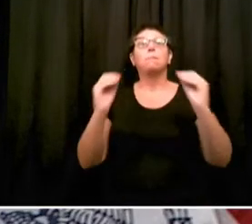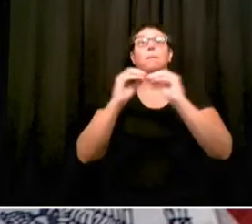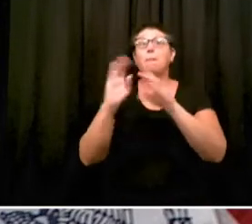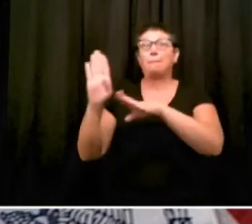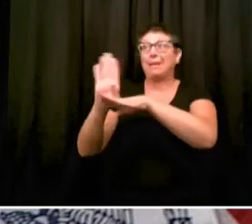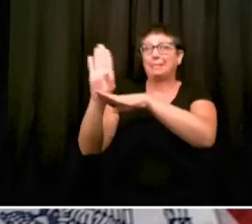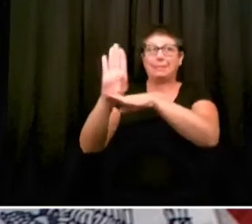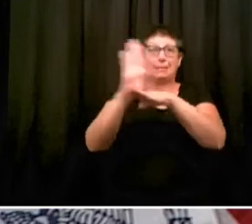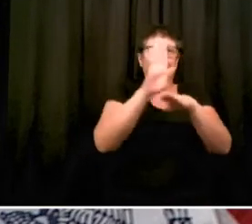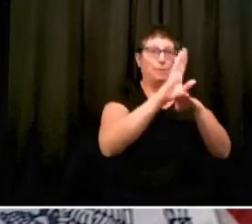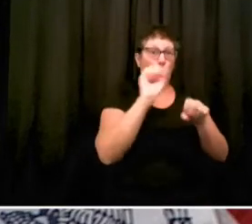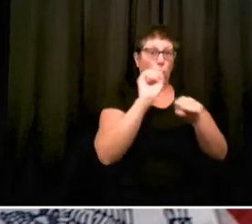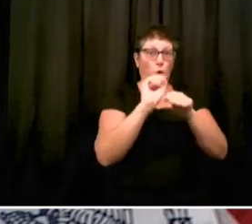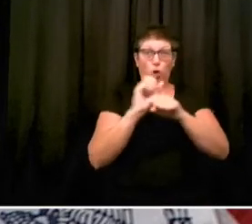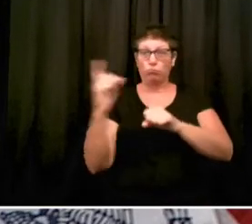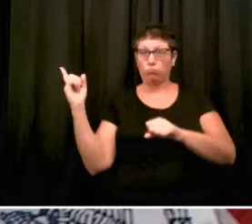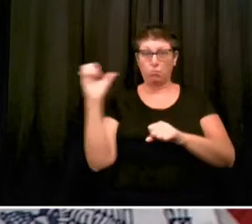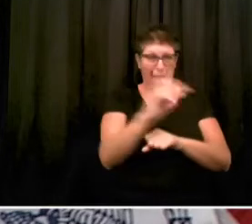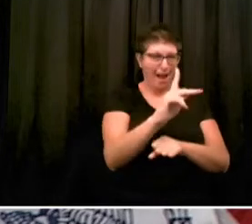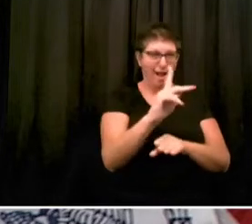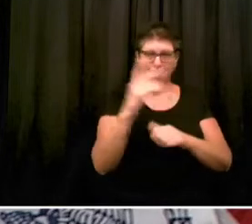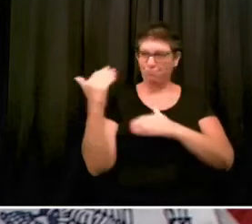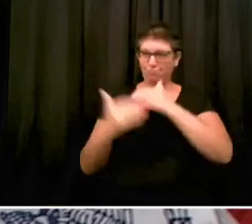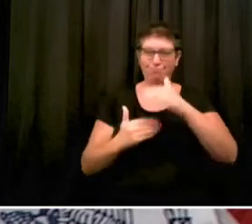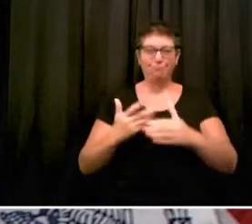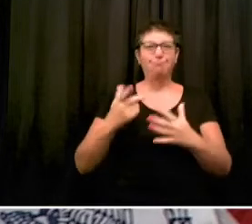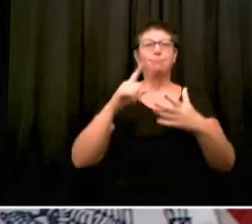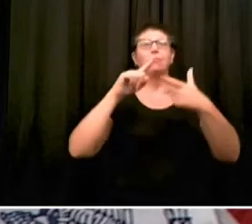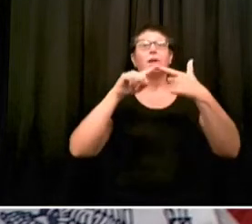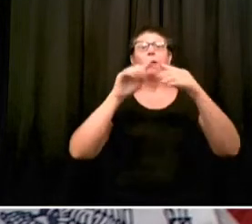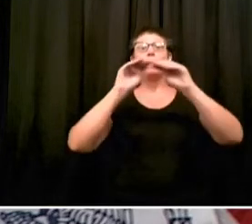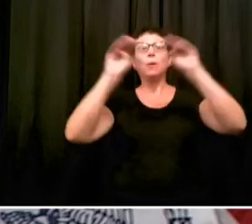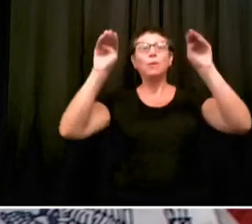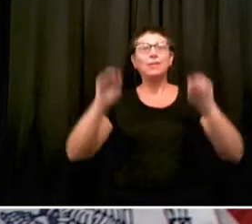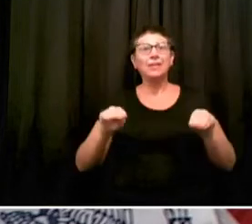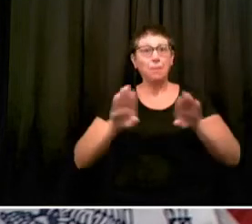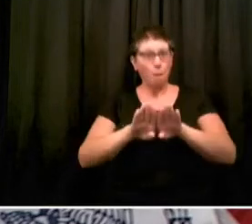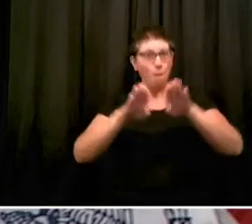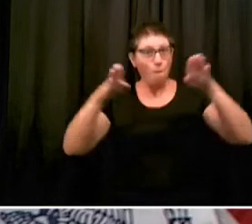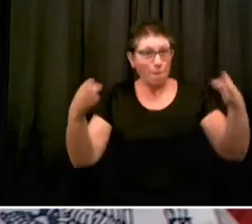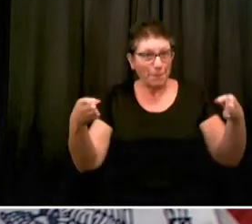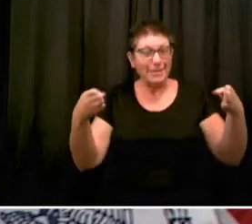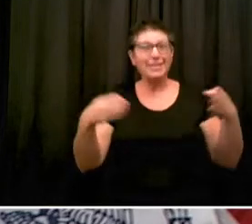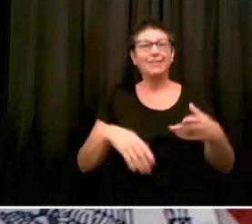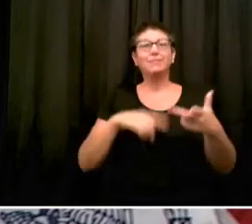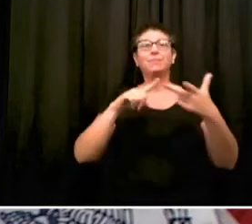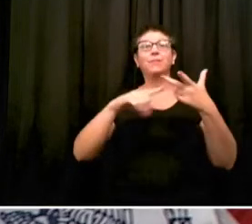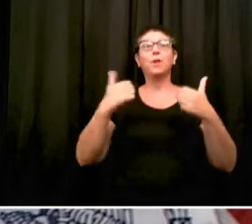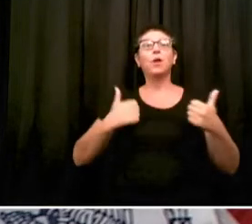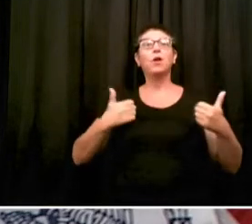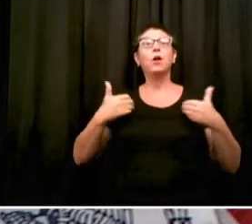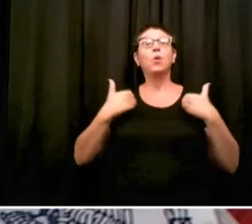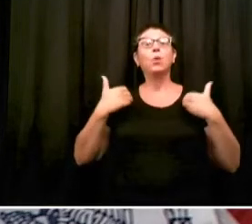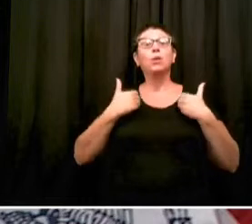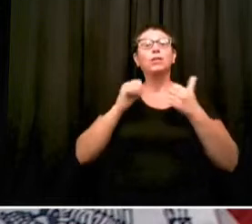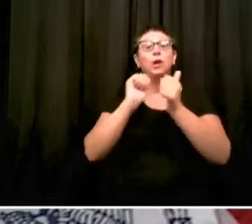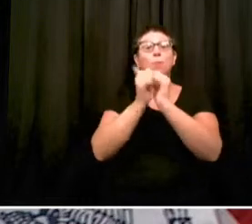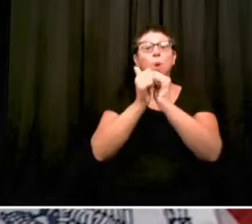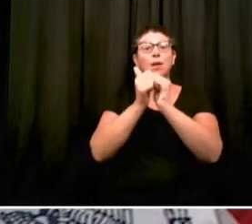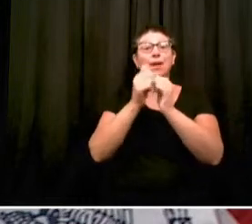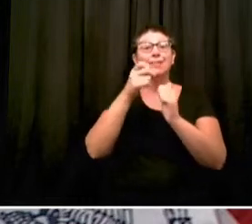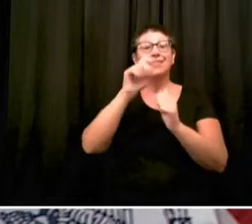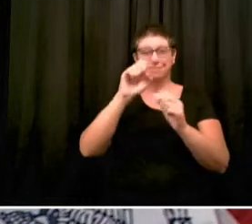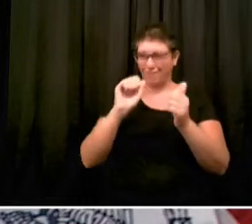leagues opening up, so many things that show little by little we're taking those steps in the right direction.